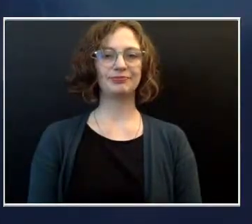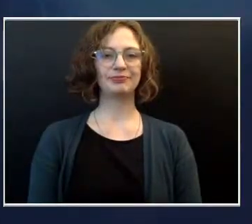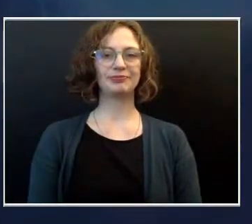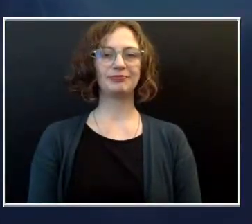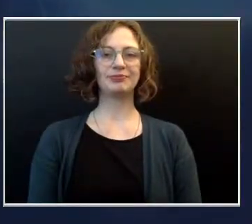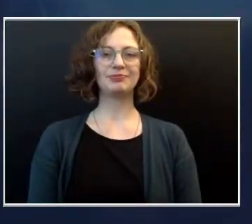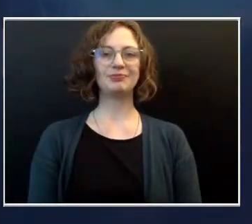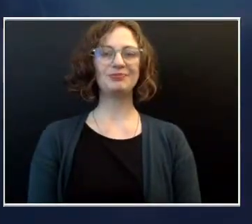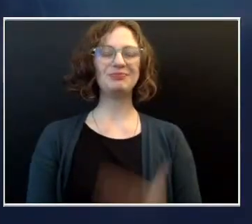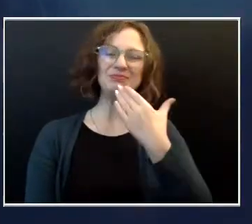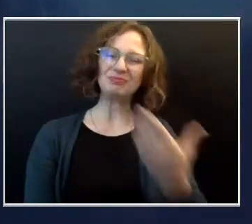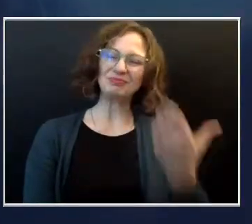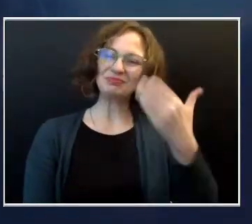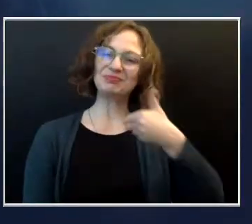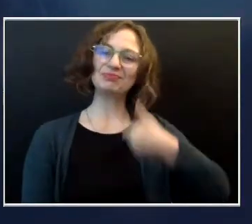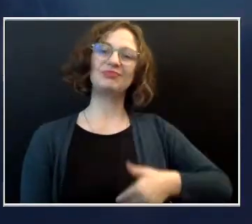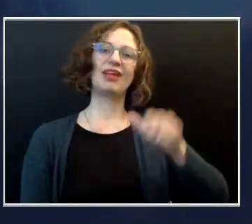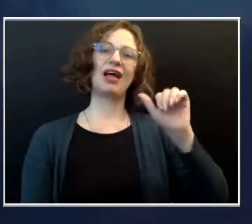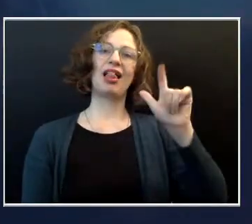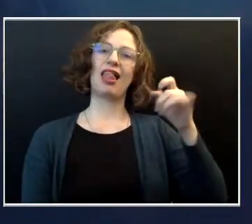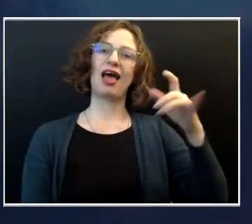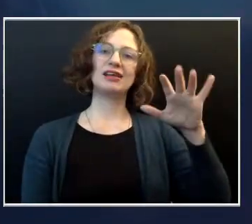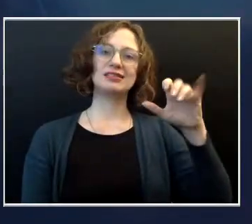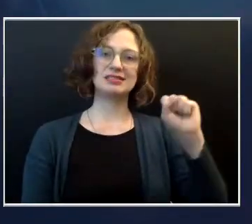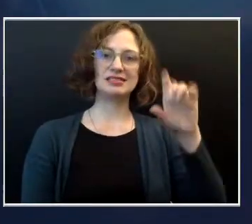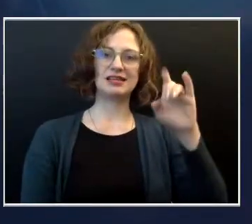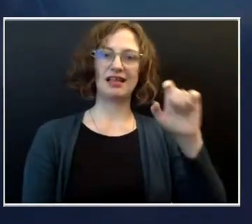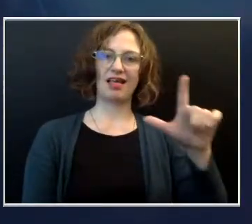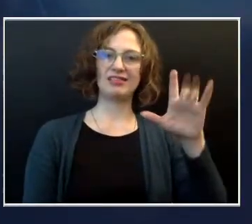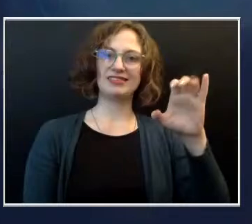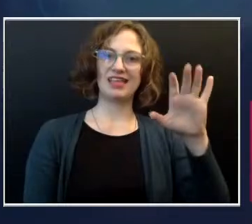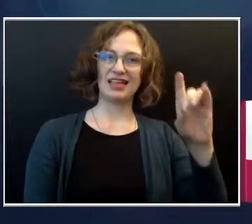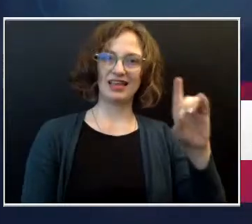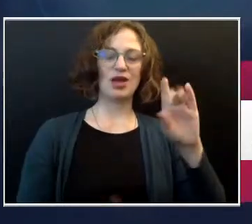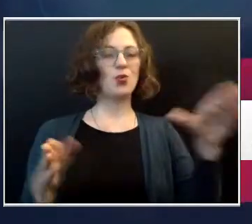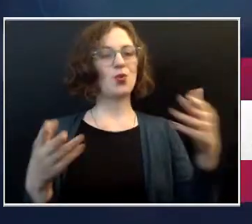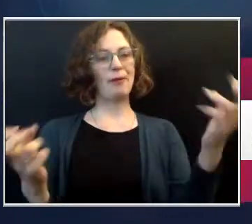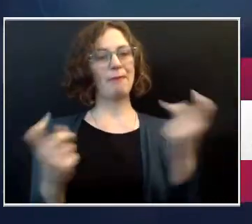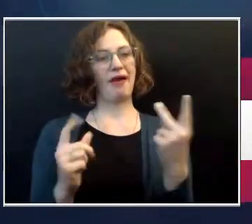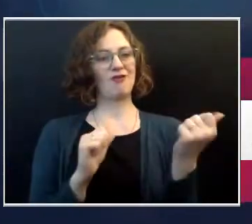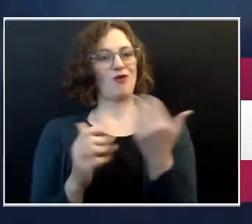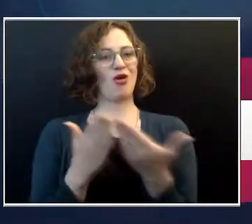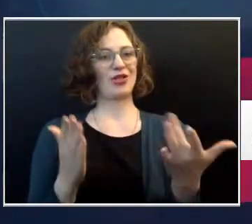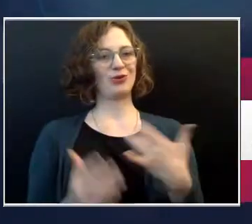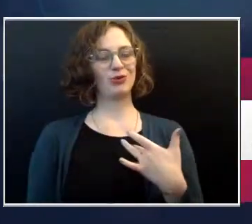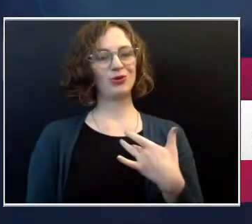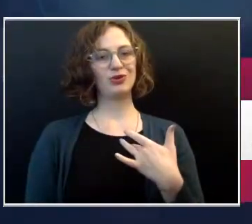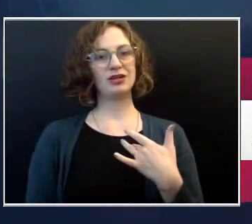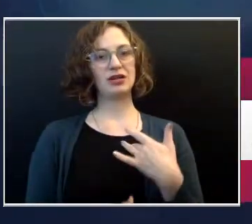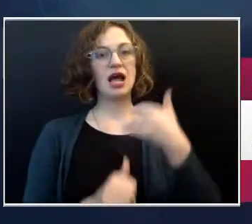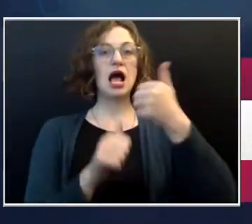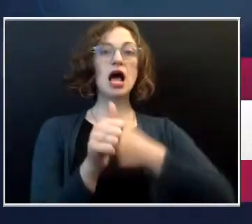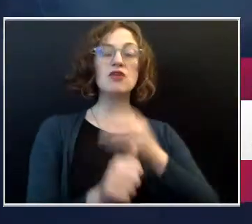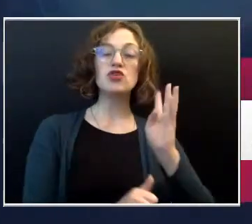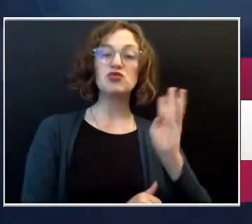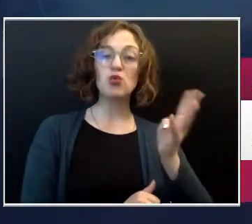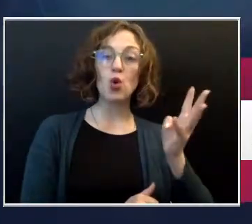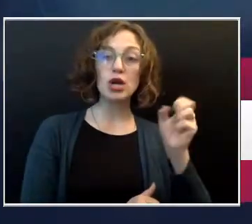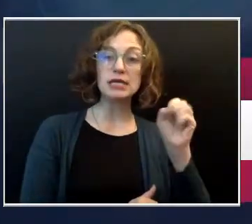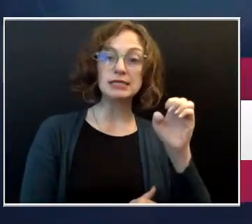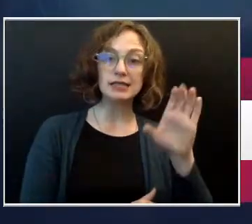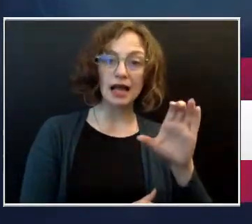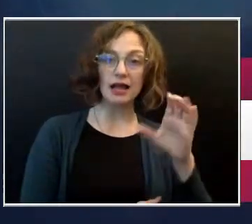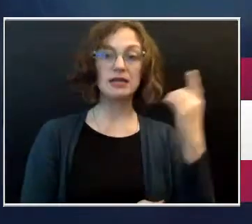Good morning, I'm Alexis Del Cid. Welcome back to All Things Heart. Every 40 seconds, someone in the United States has a stroke,